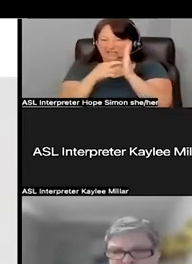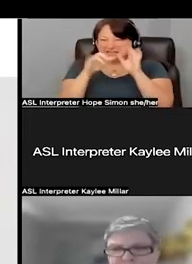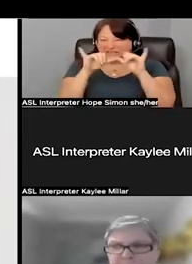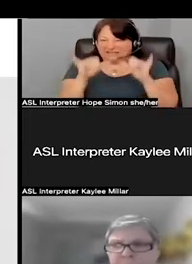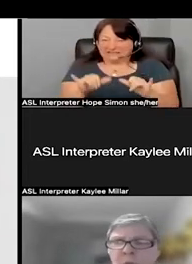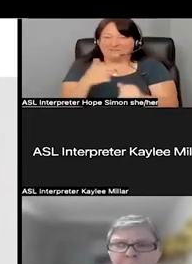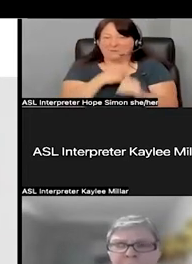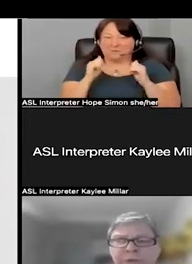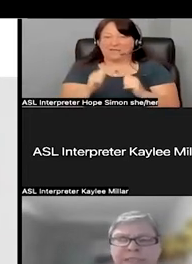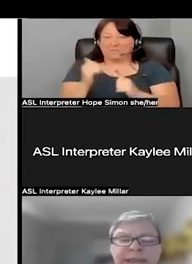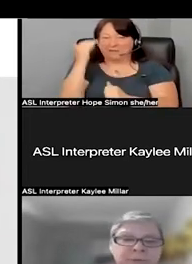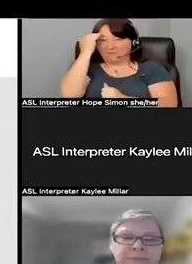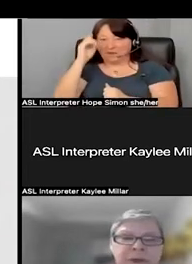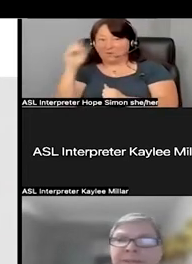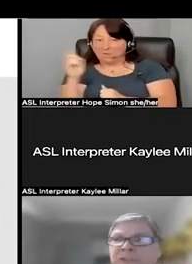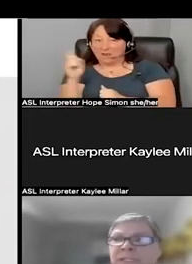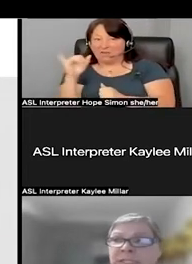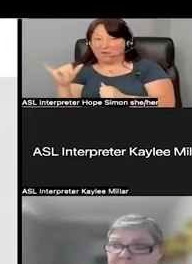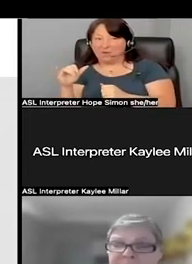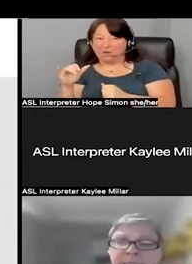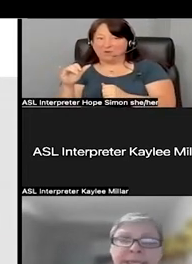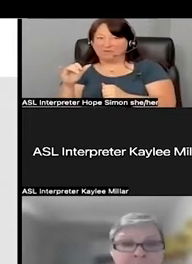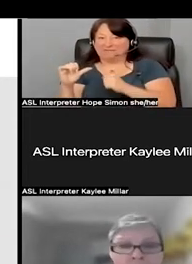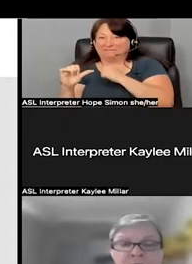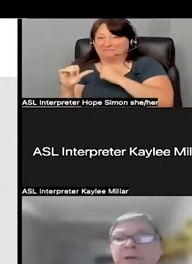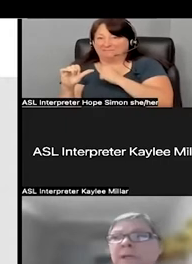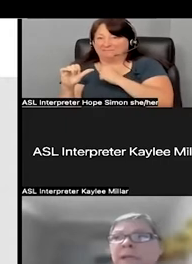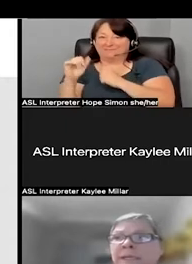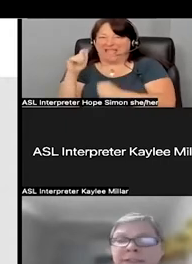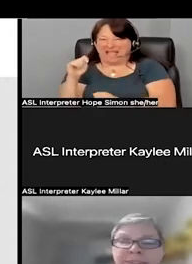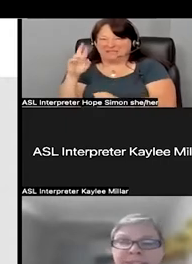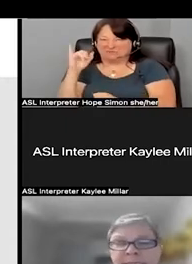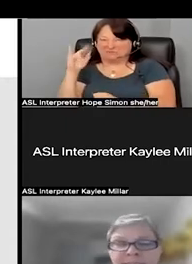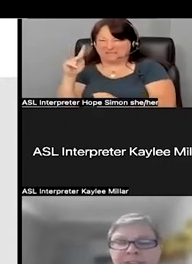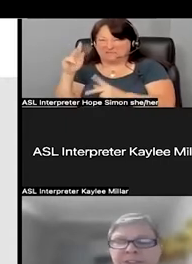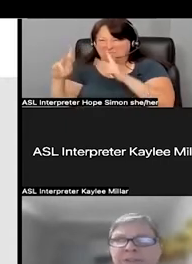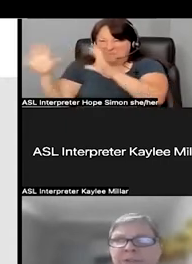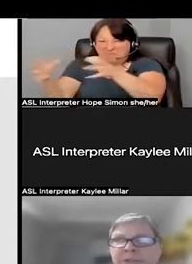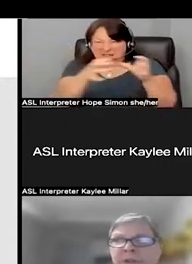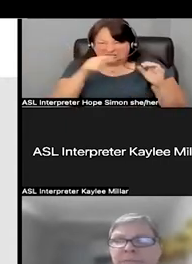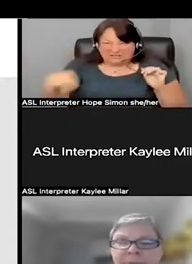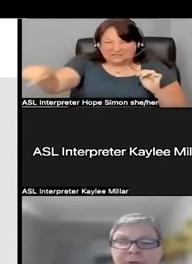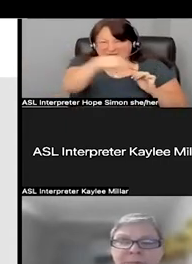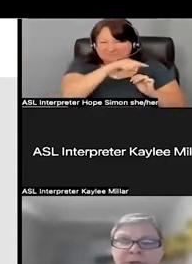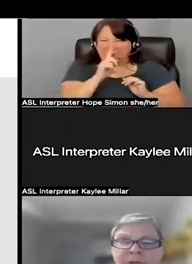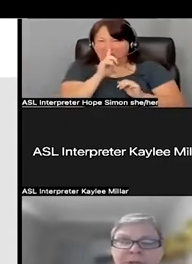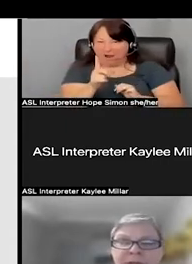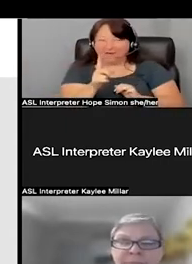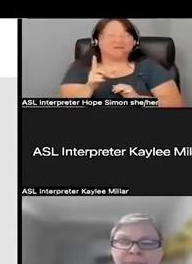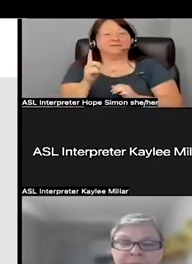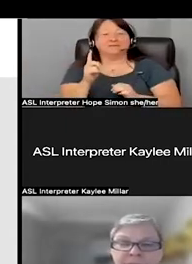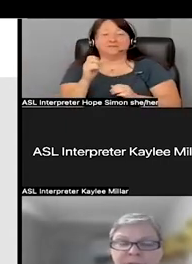of where those at-risk population is and are. And so as it ties into Map Your